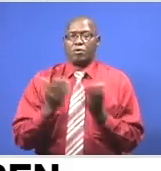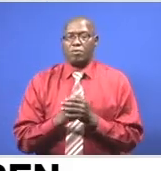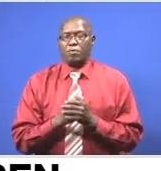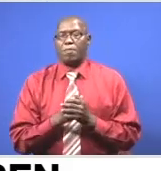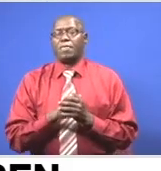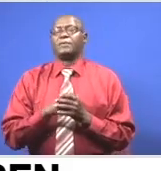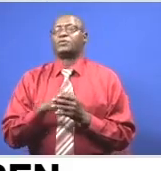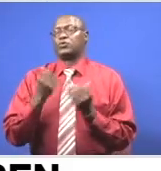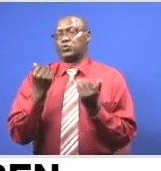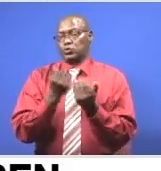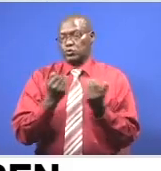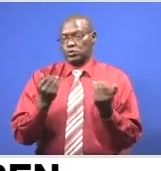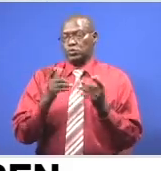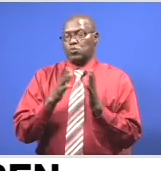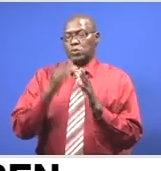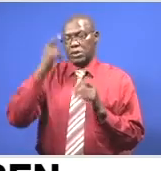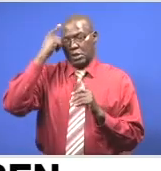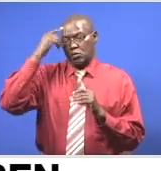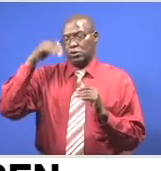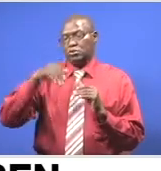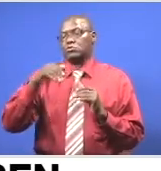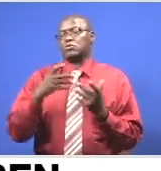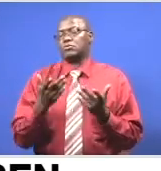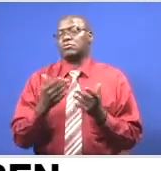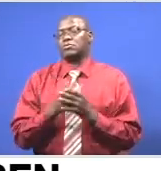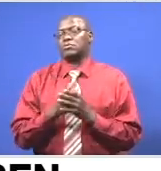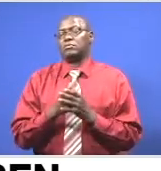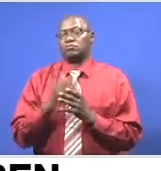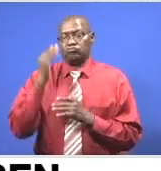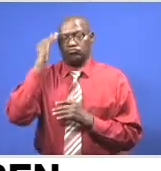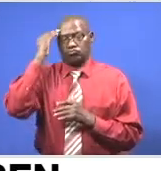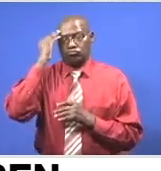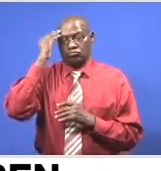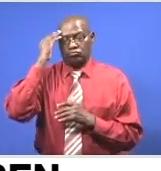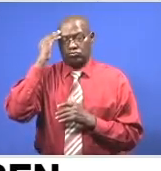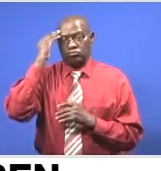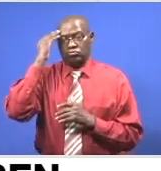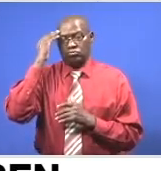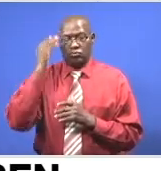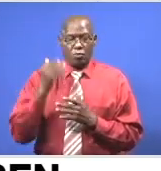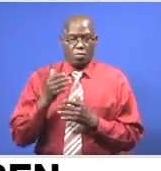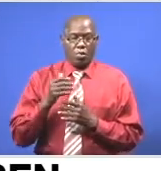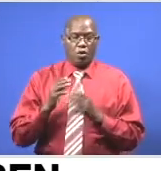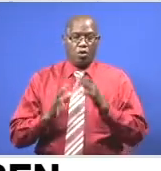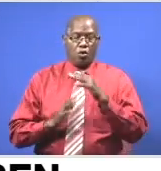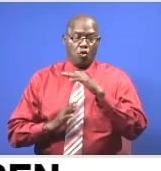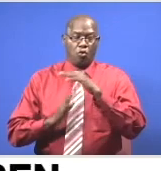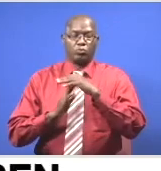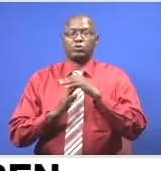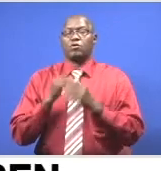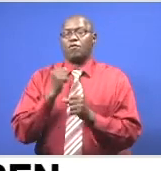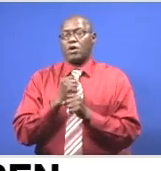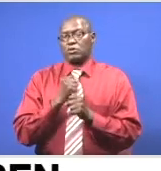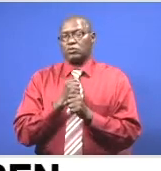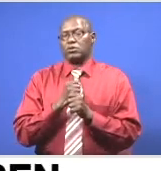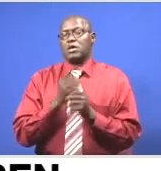cerebral palsy or Down syndrome, physical therapy will focus on regulating muscle tone for optimal functioning and improving mobility.